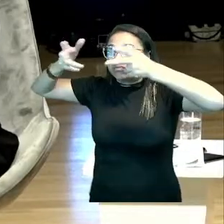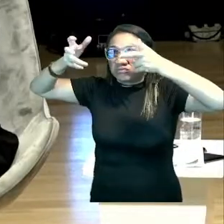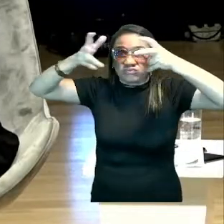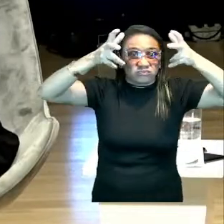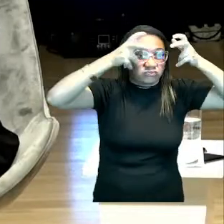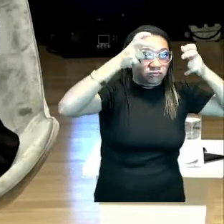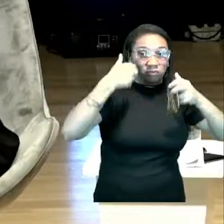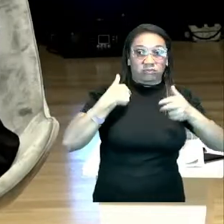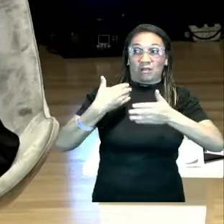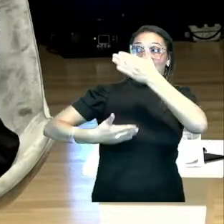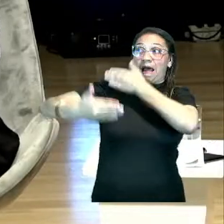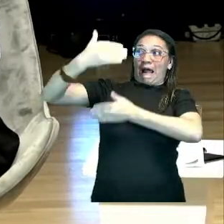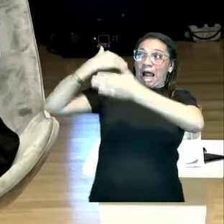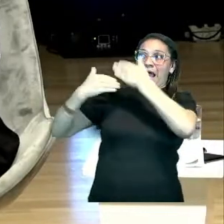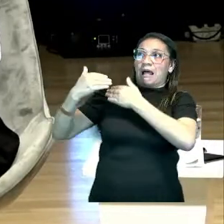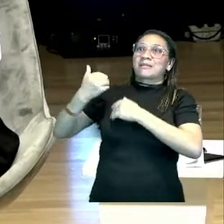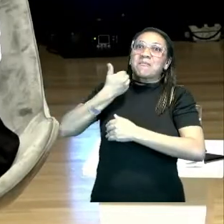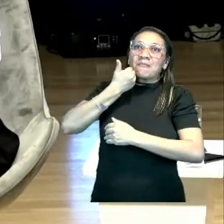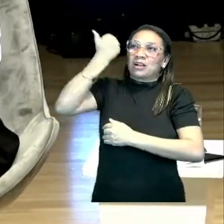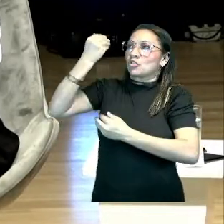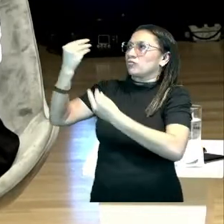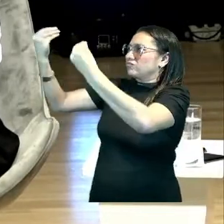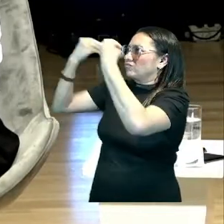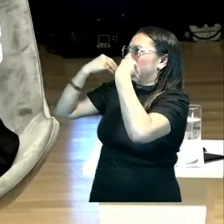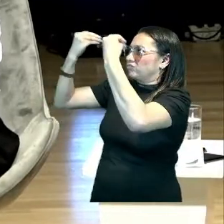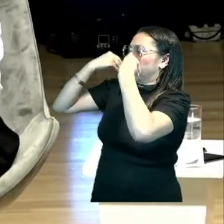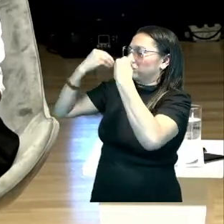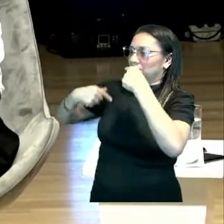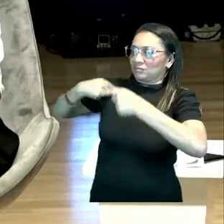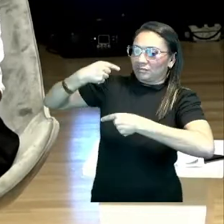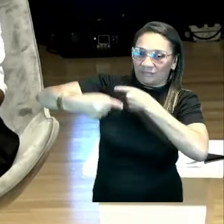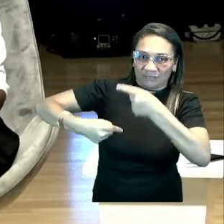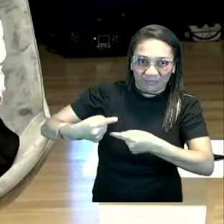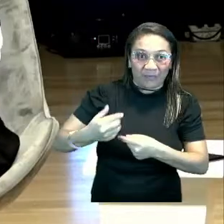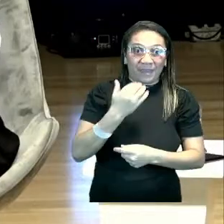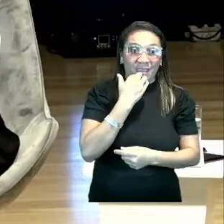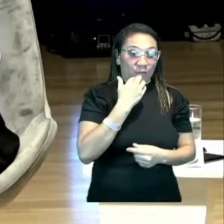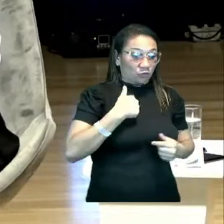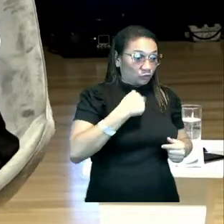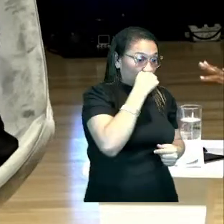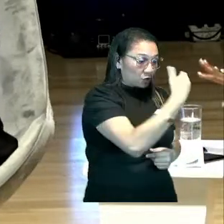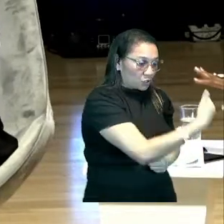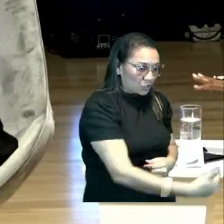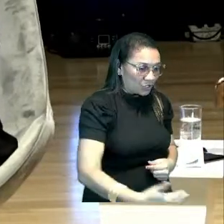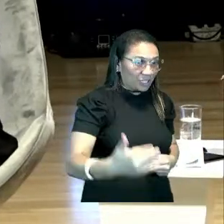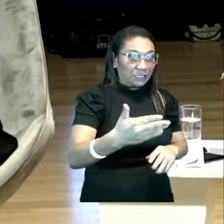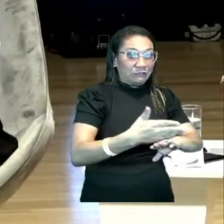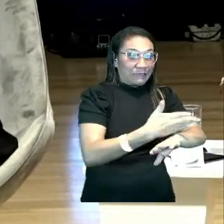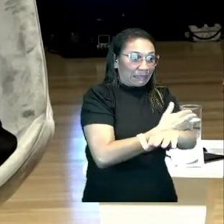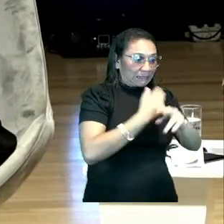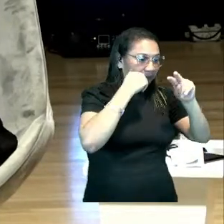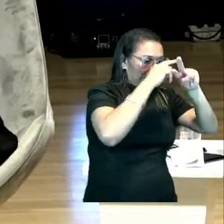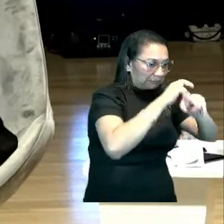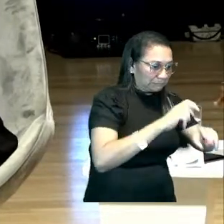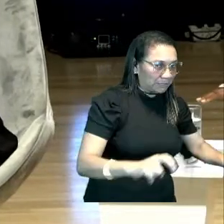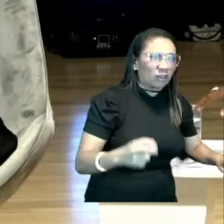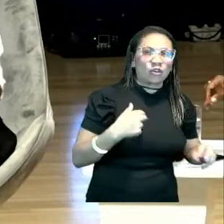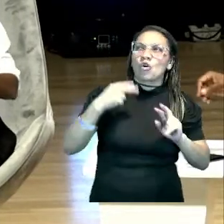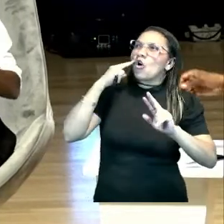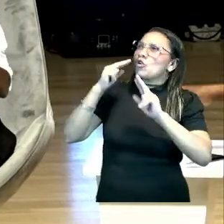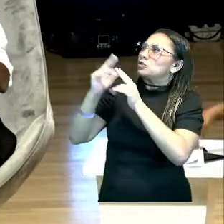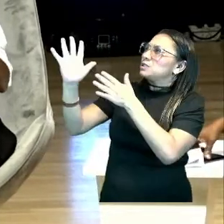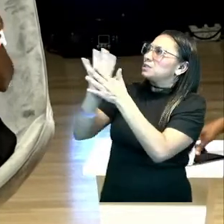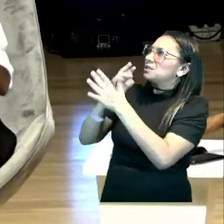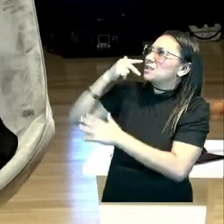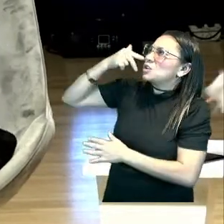to acquire from our elders. And I think one of the tasks we always have a production is research.